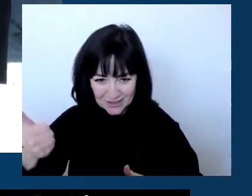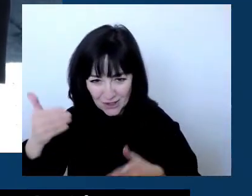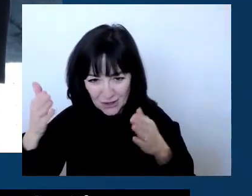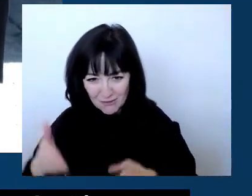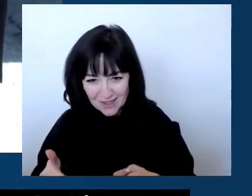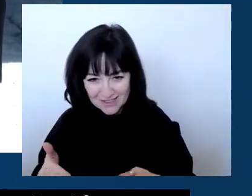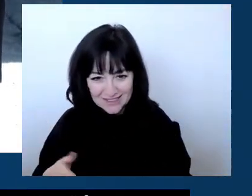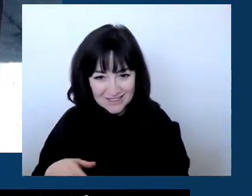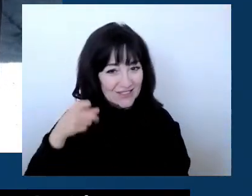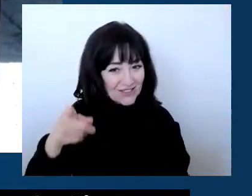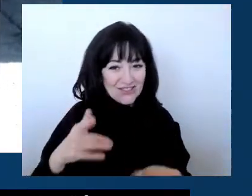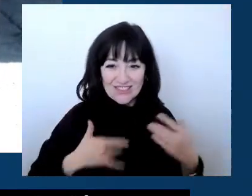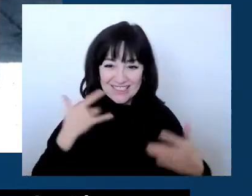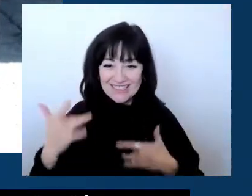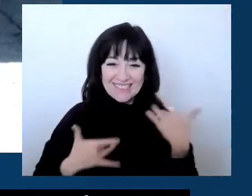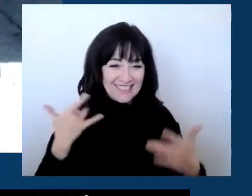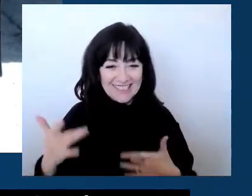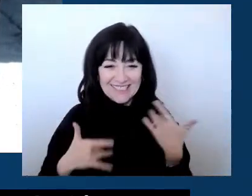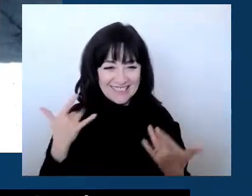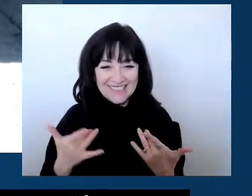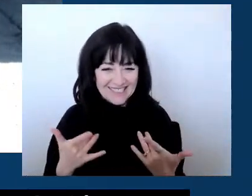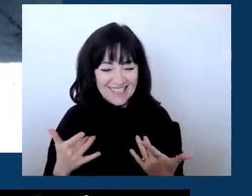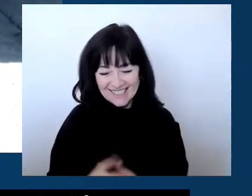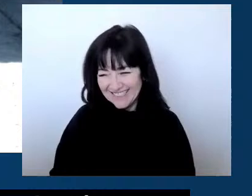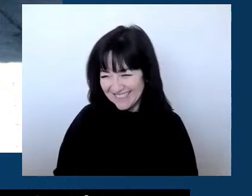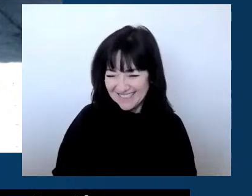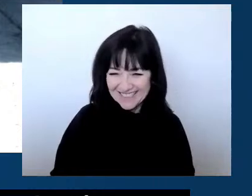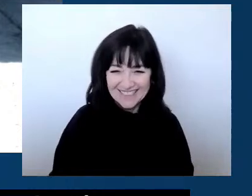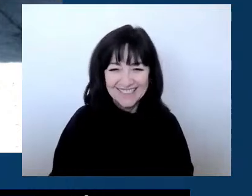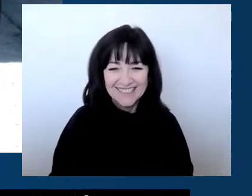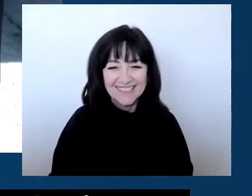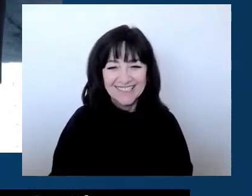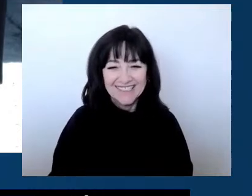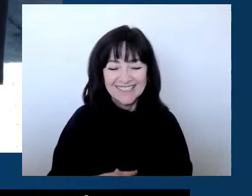She is really excited about this event.